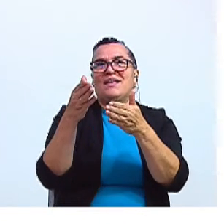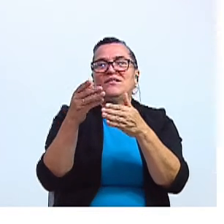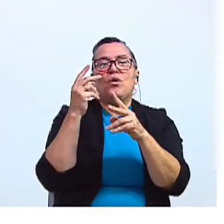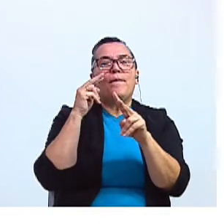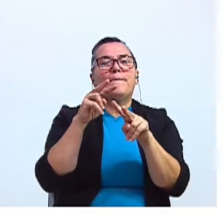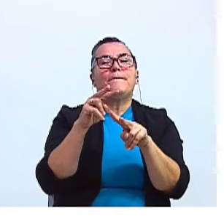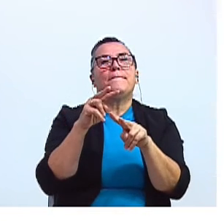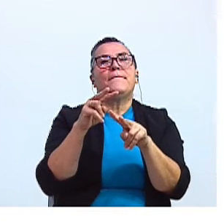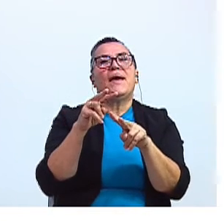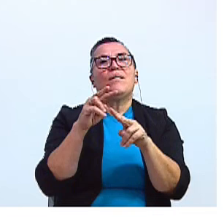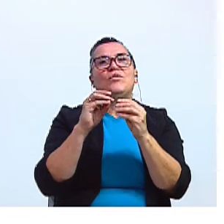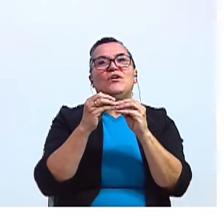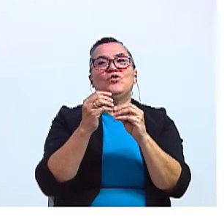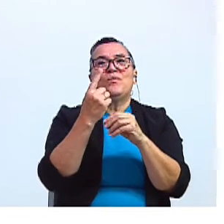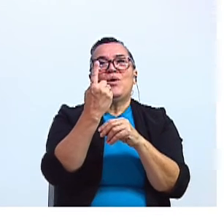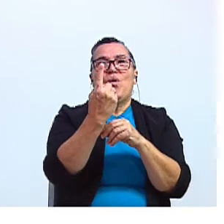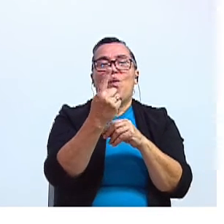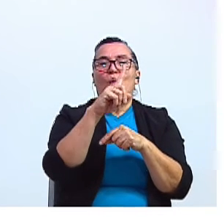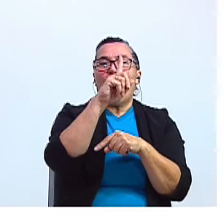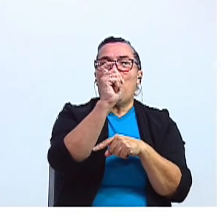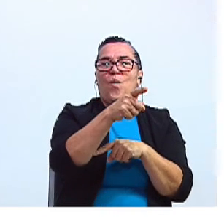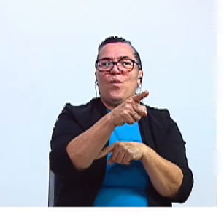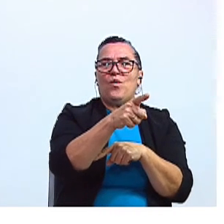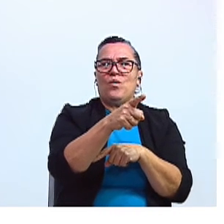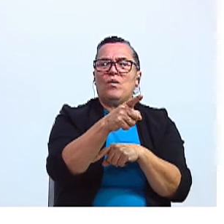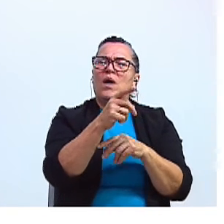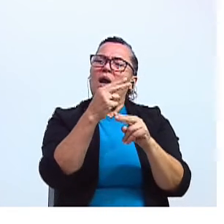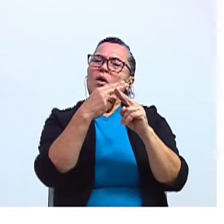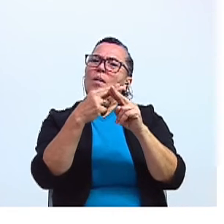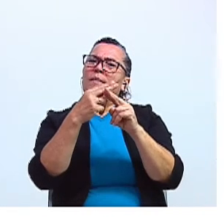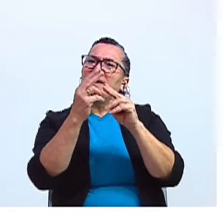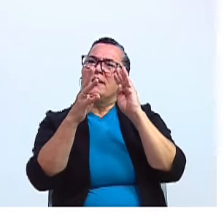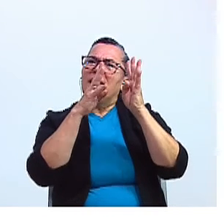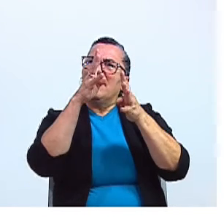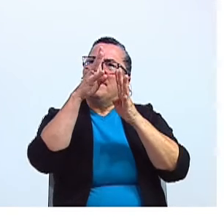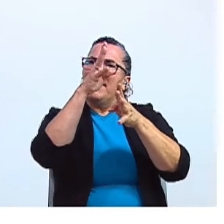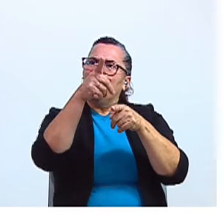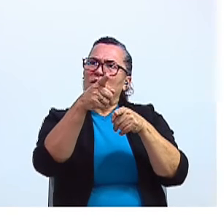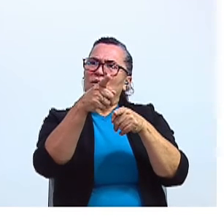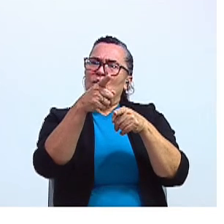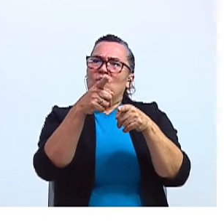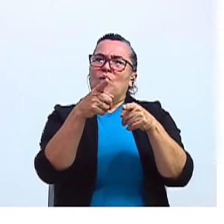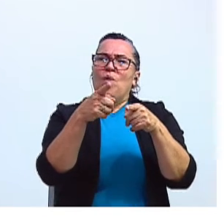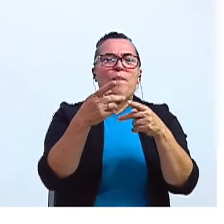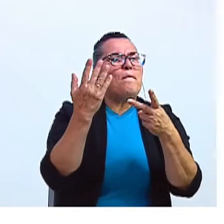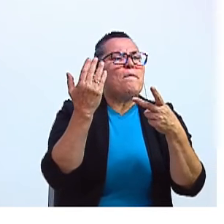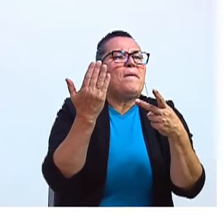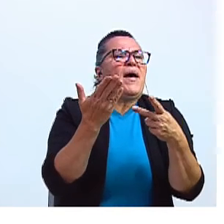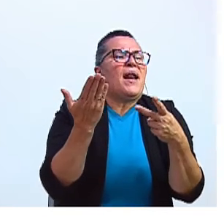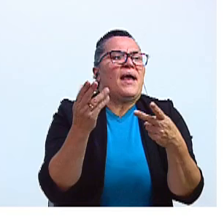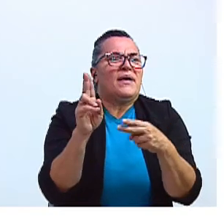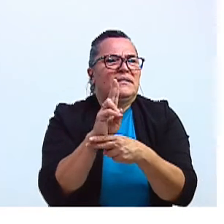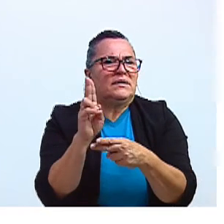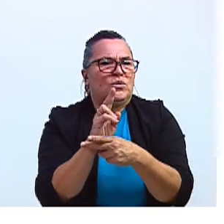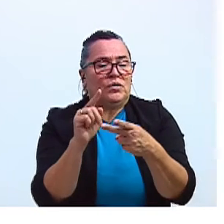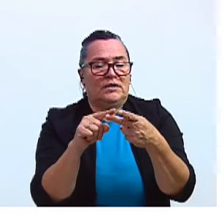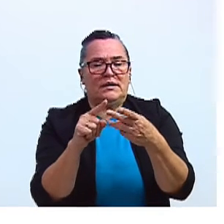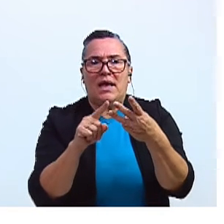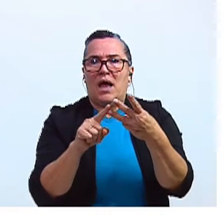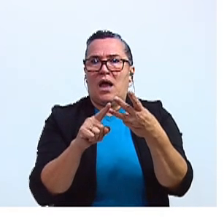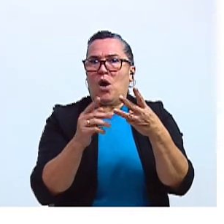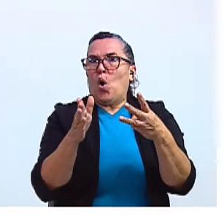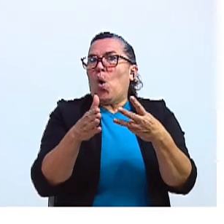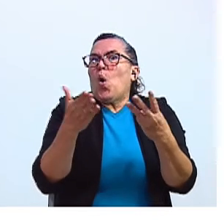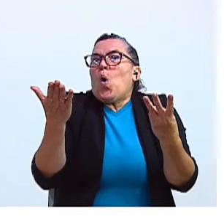at the question number 1. What is the name of the invention? What is it for? How does